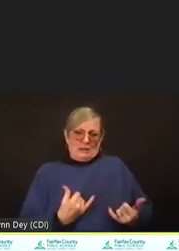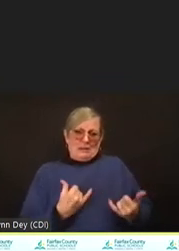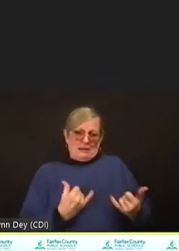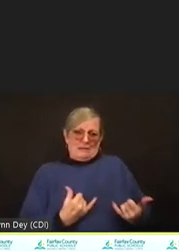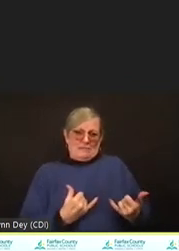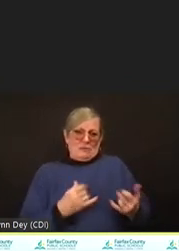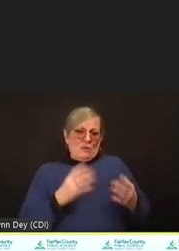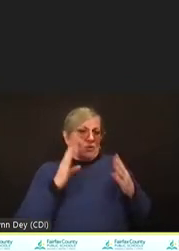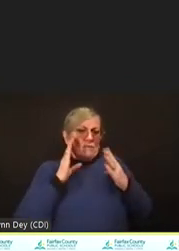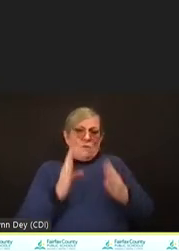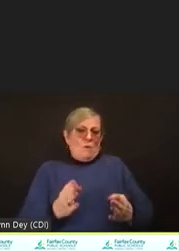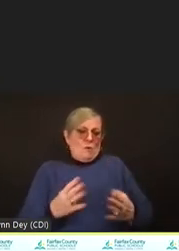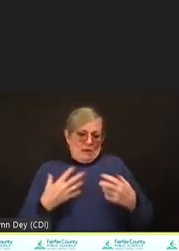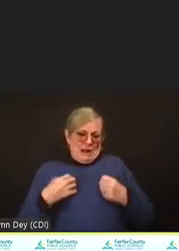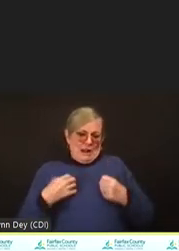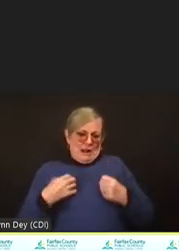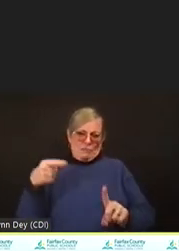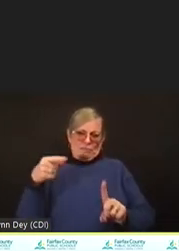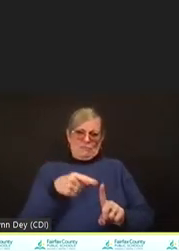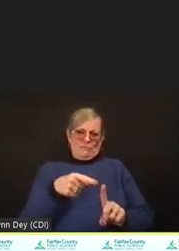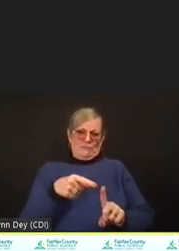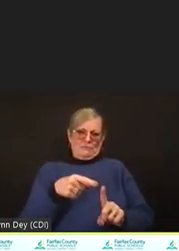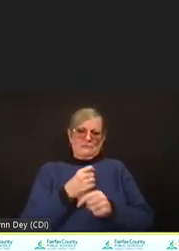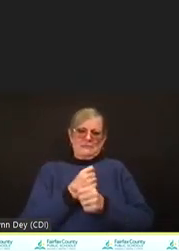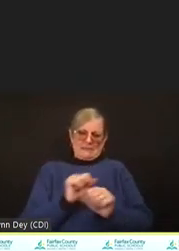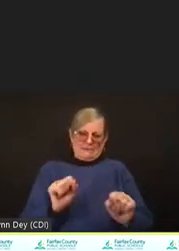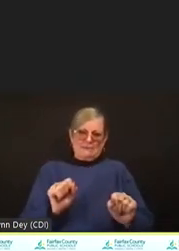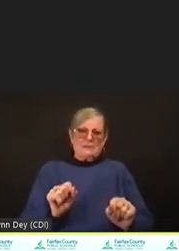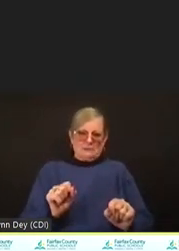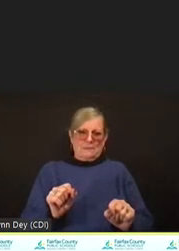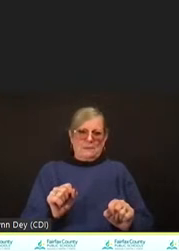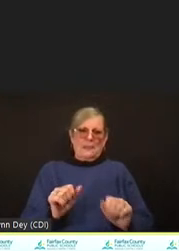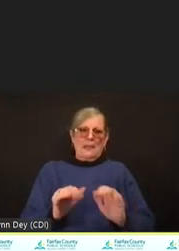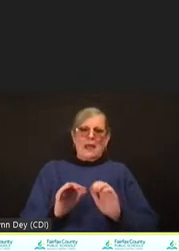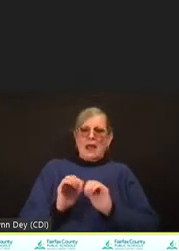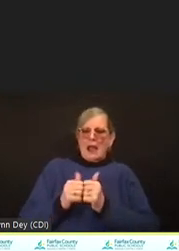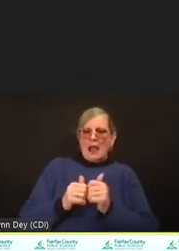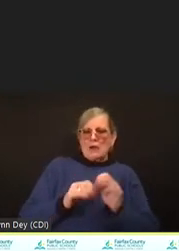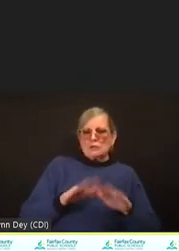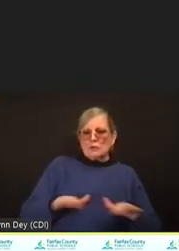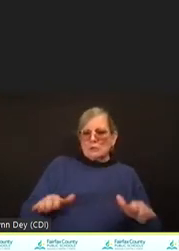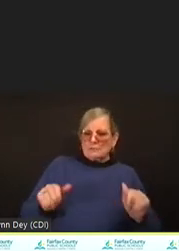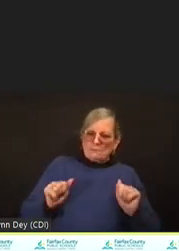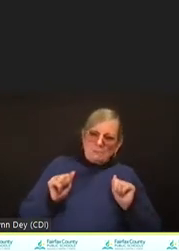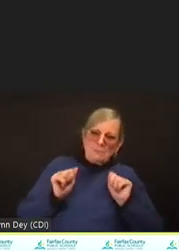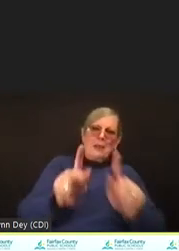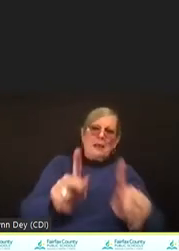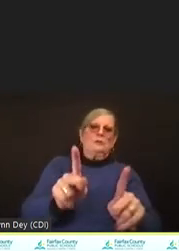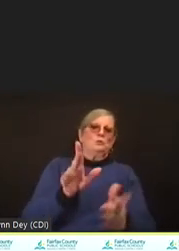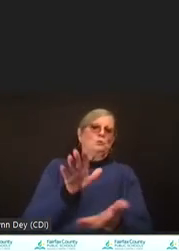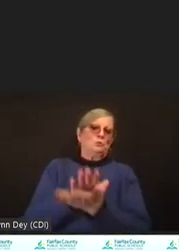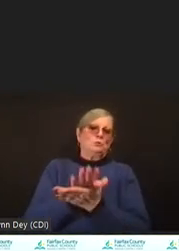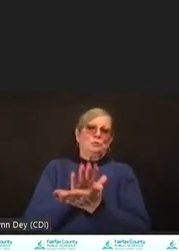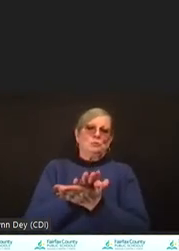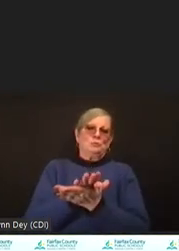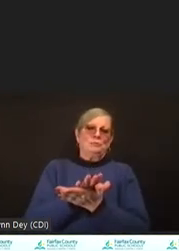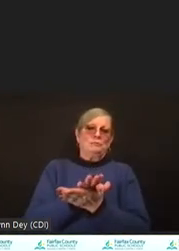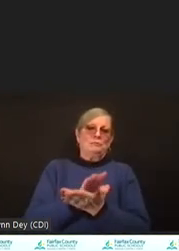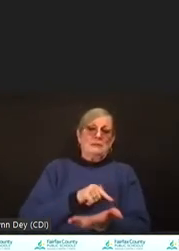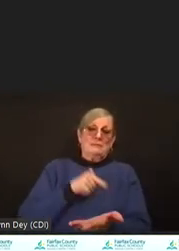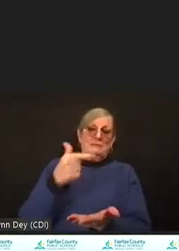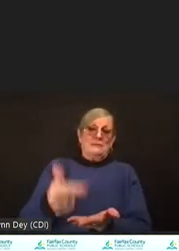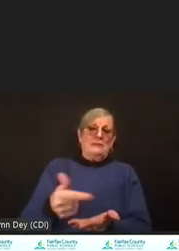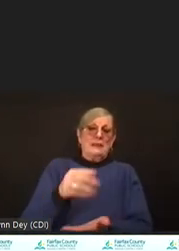for returning kids to school this coming week. So over to you, Ms. Nguyen. Thank you very much. Thank you, Dr.